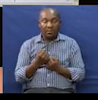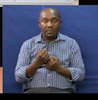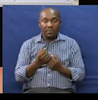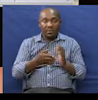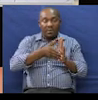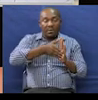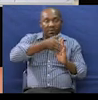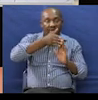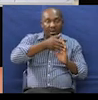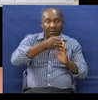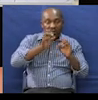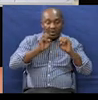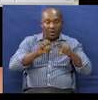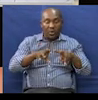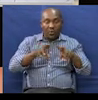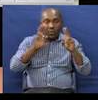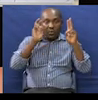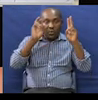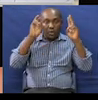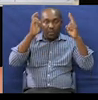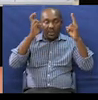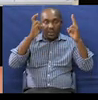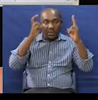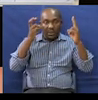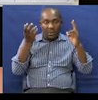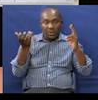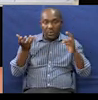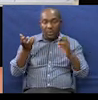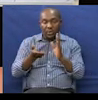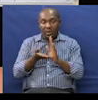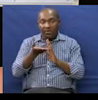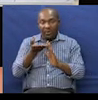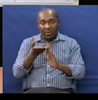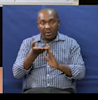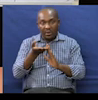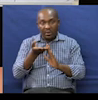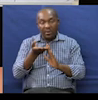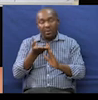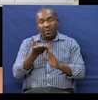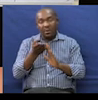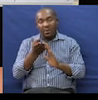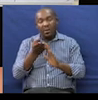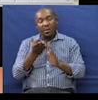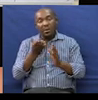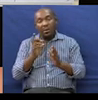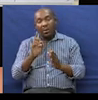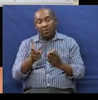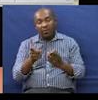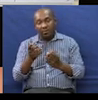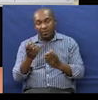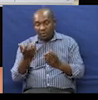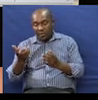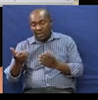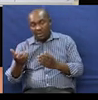begun a new topic of socio-economic development and production in pre-colonial Africa, where we are able to